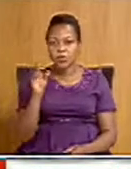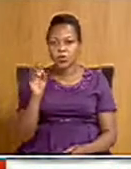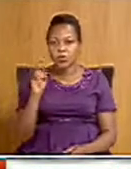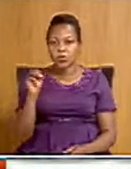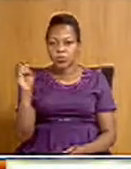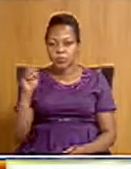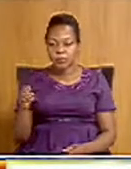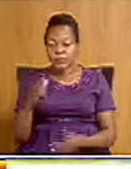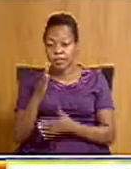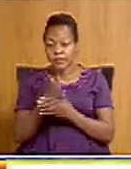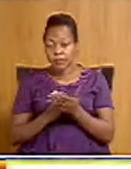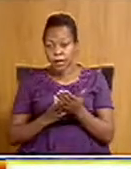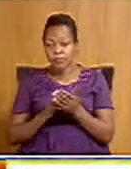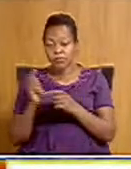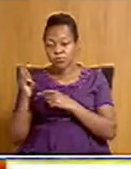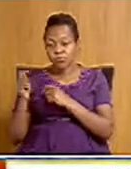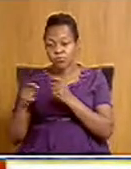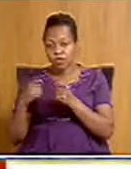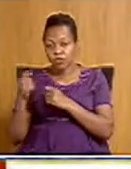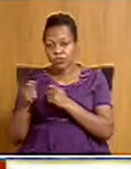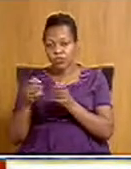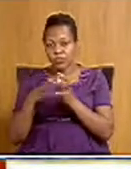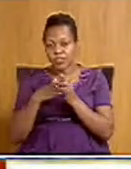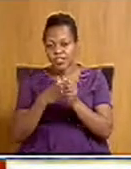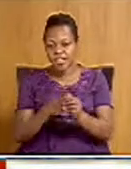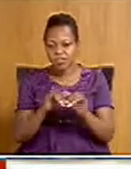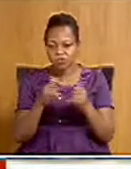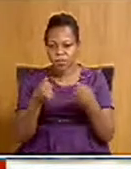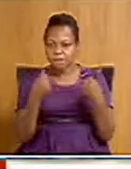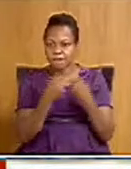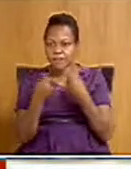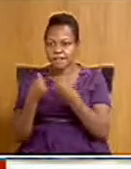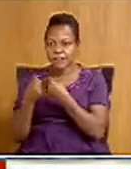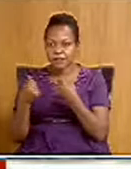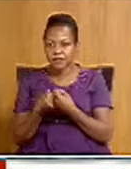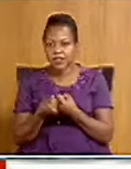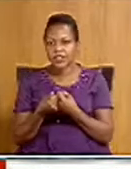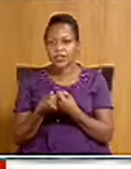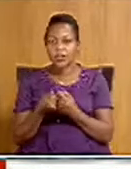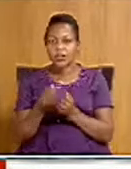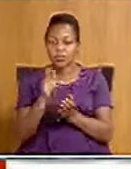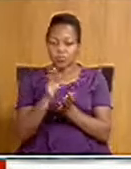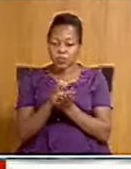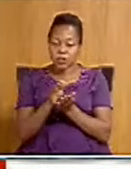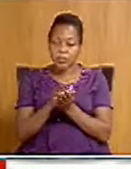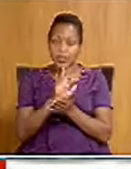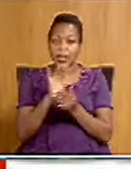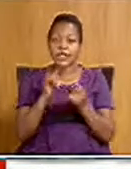Some of the traditional leaders tried to fight to preserve their independence.